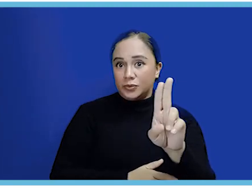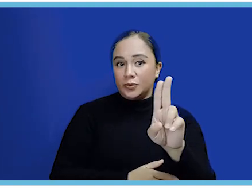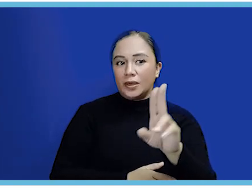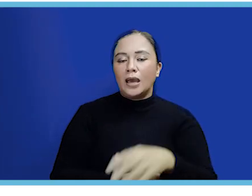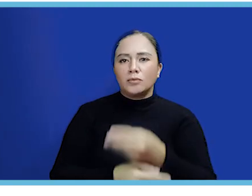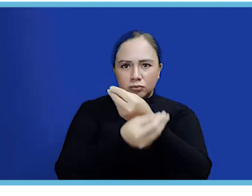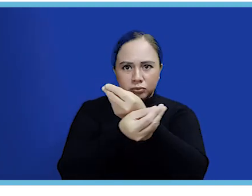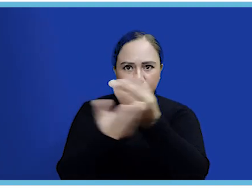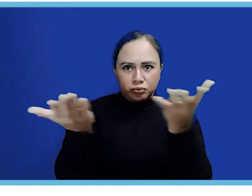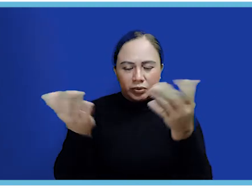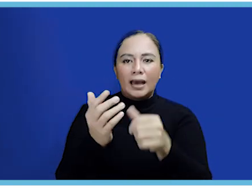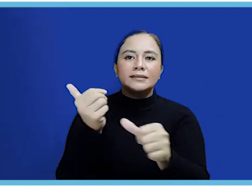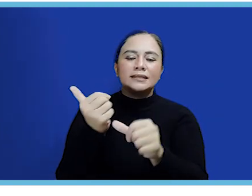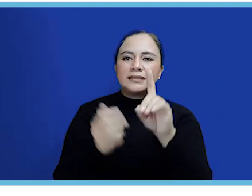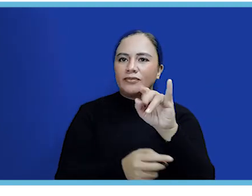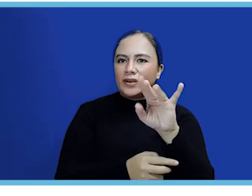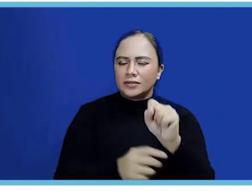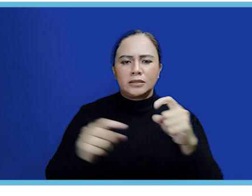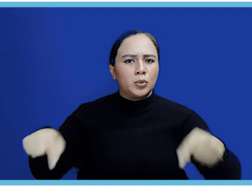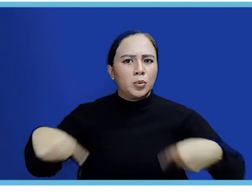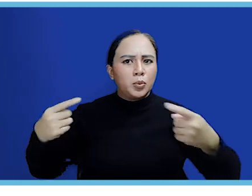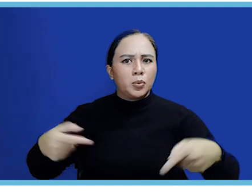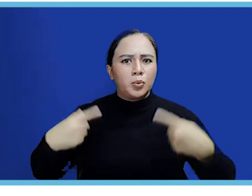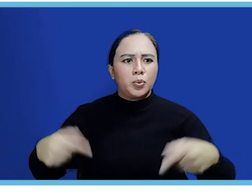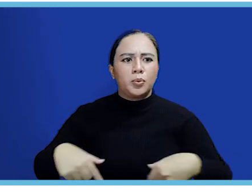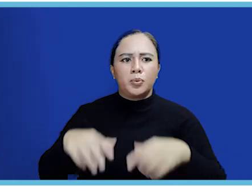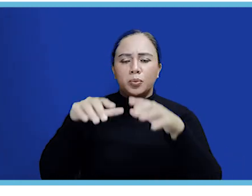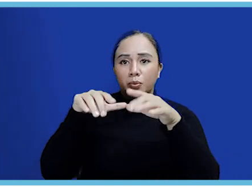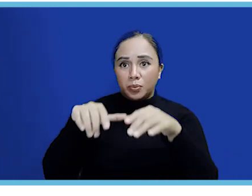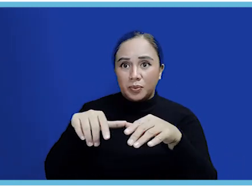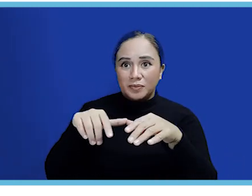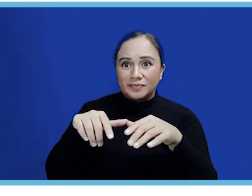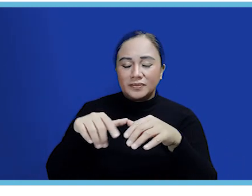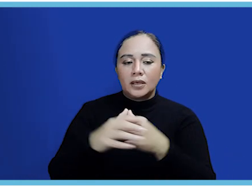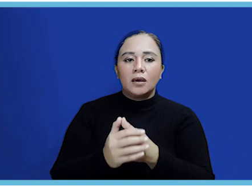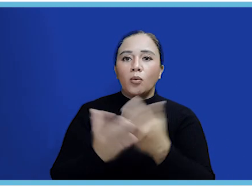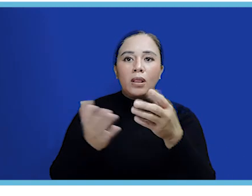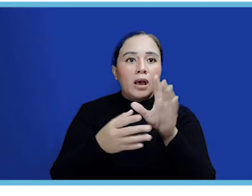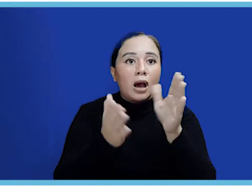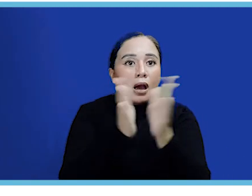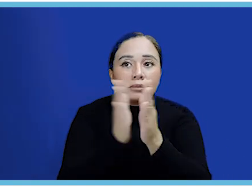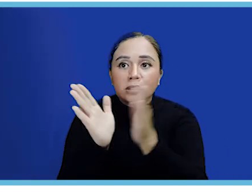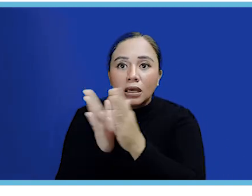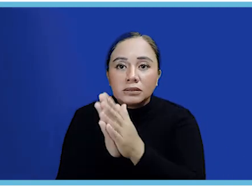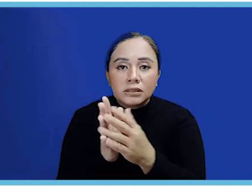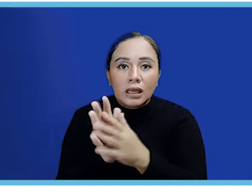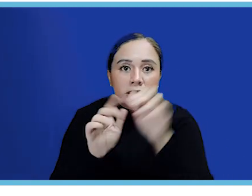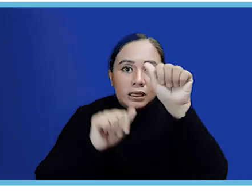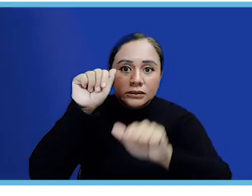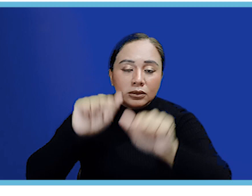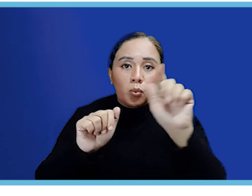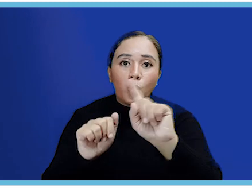government unit distributing assistive devices like wheelchairs to persons with physical impairment without consulting them and